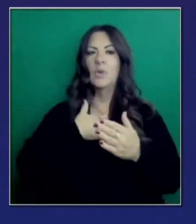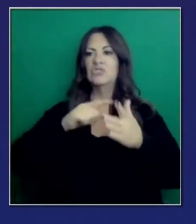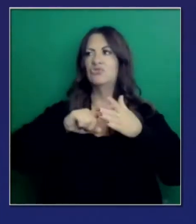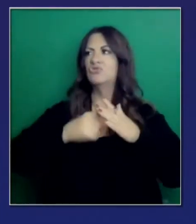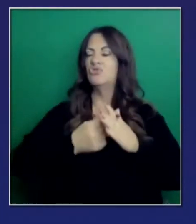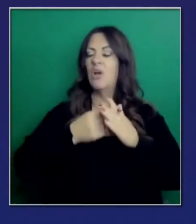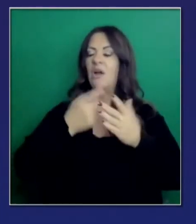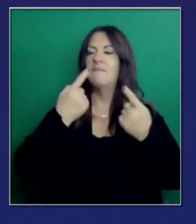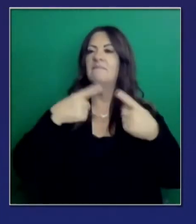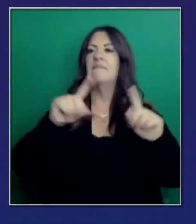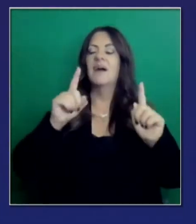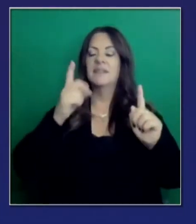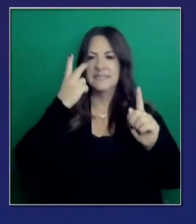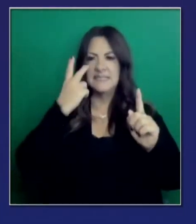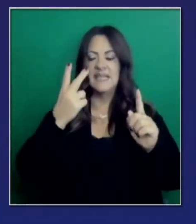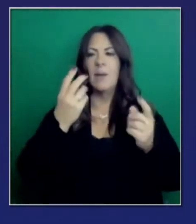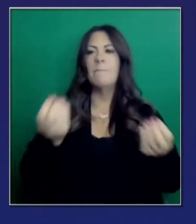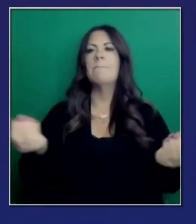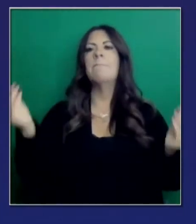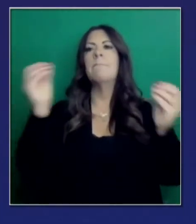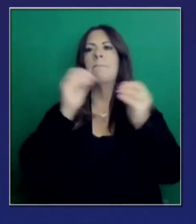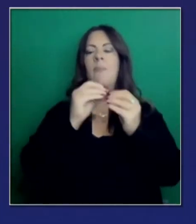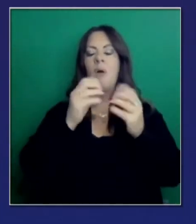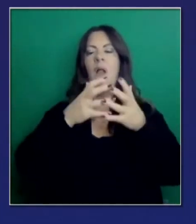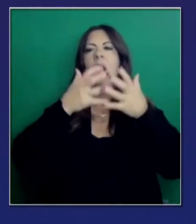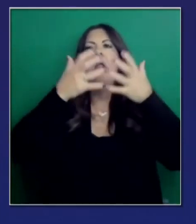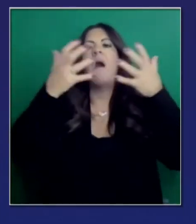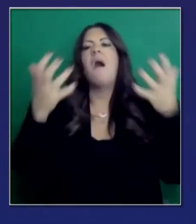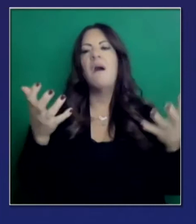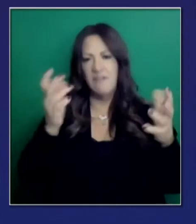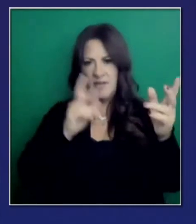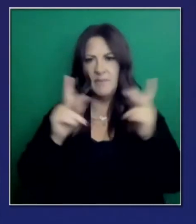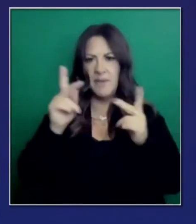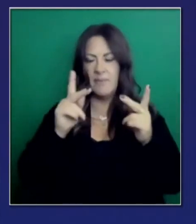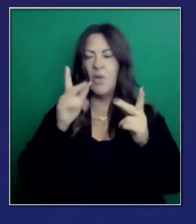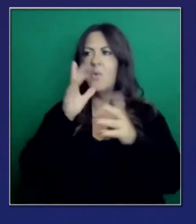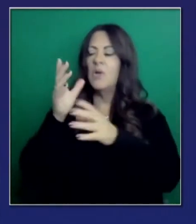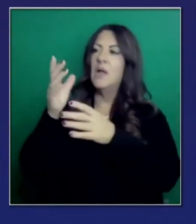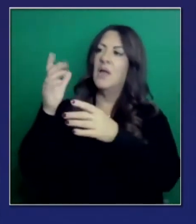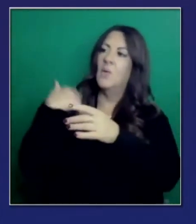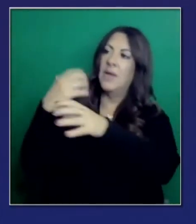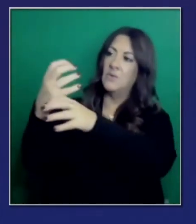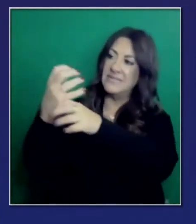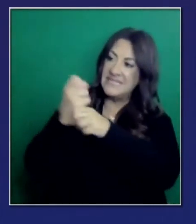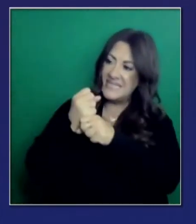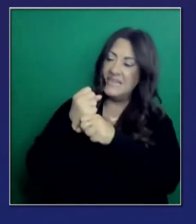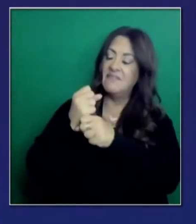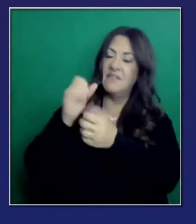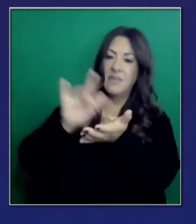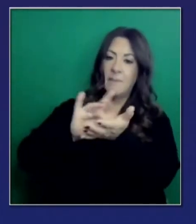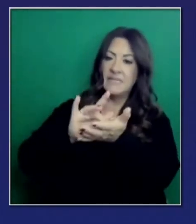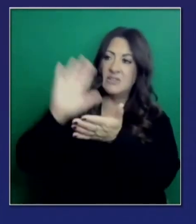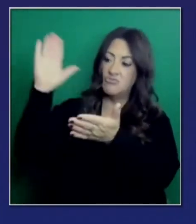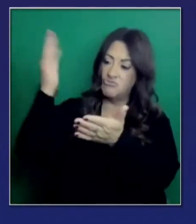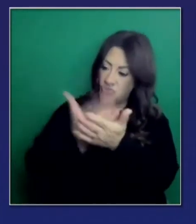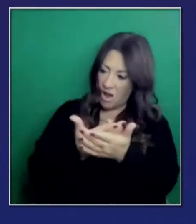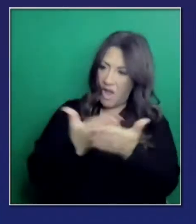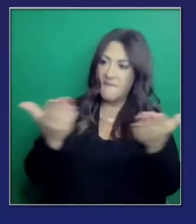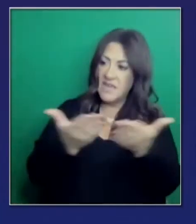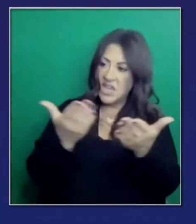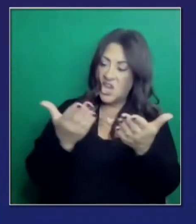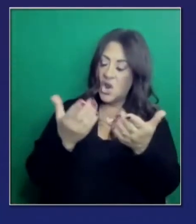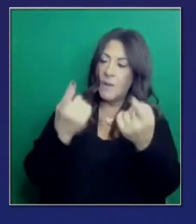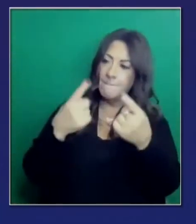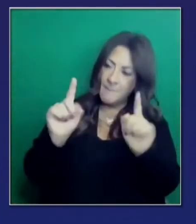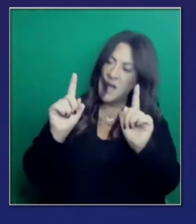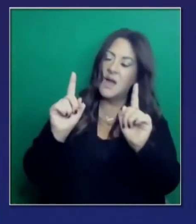substantial abundance of vaccines arriving in the state in a more consistent manner to make sure that we are truly prepared for that